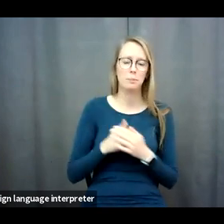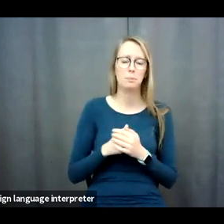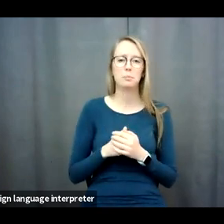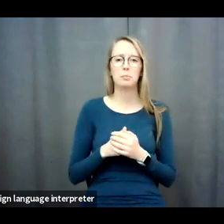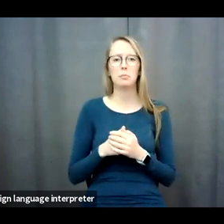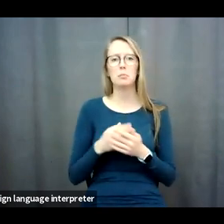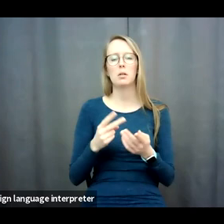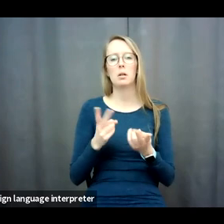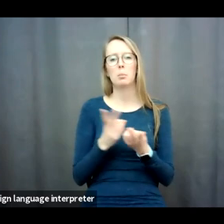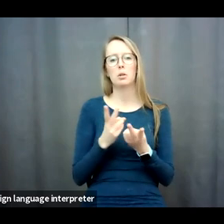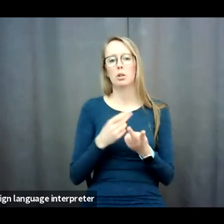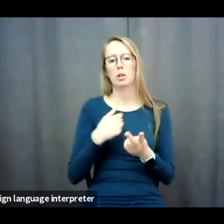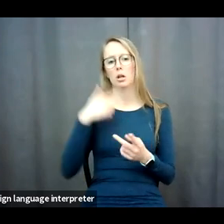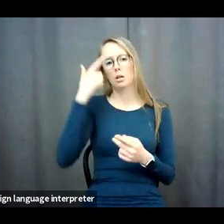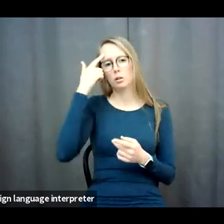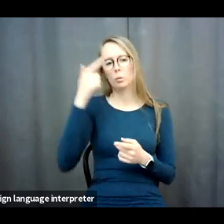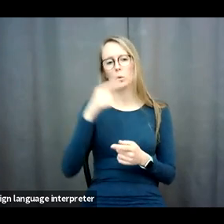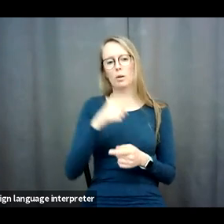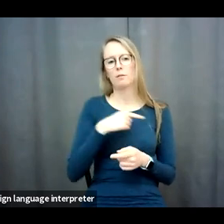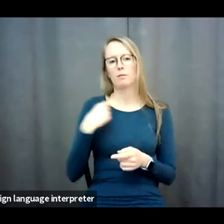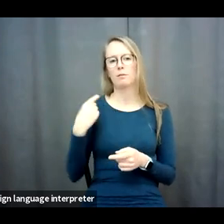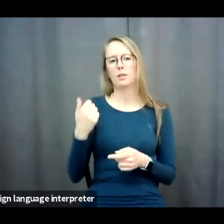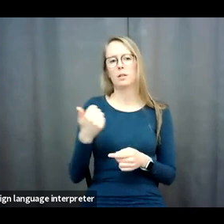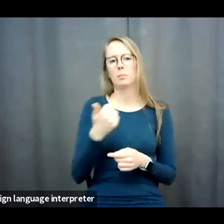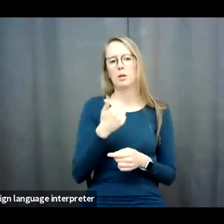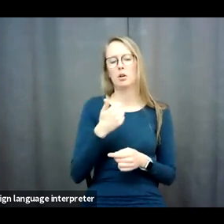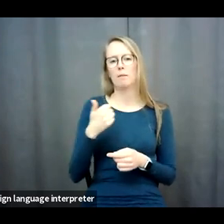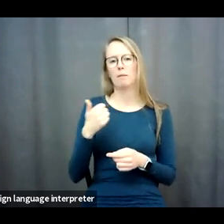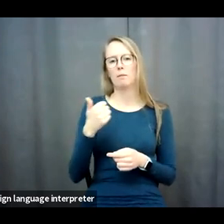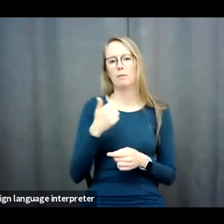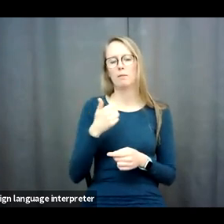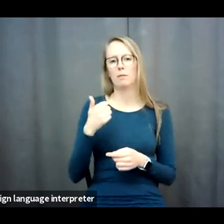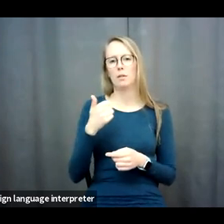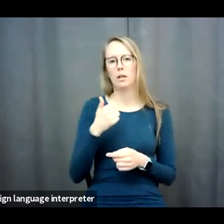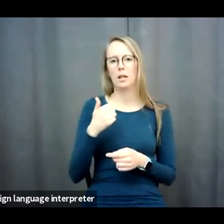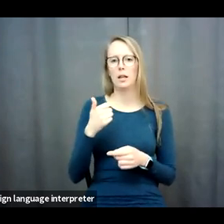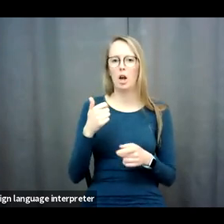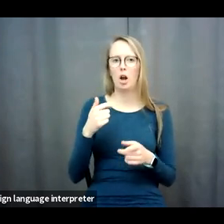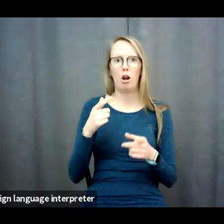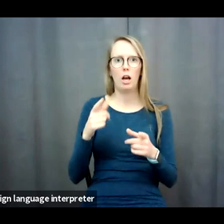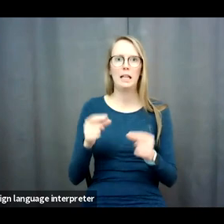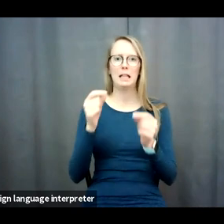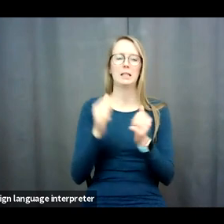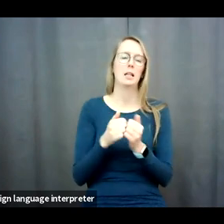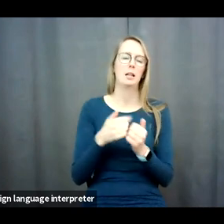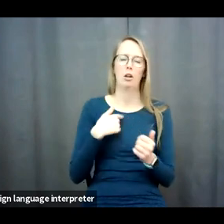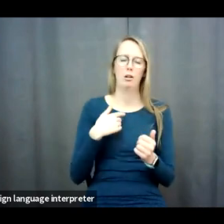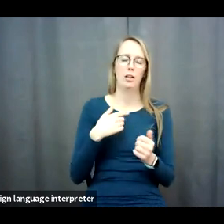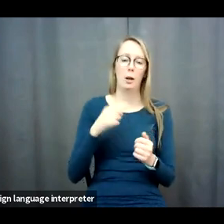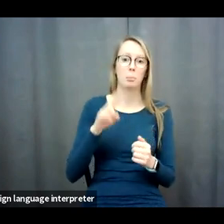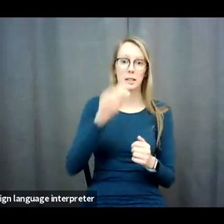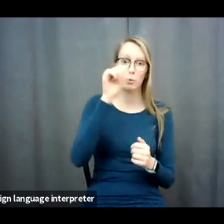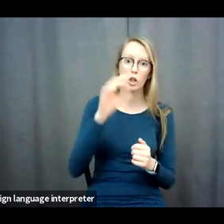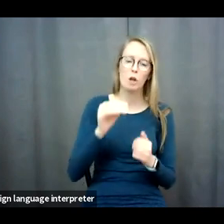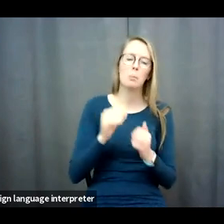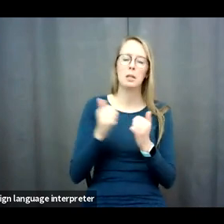think we need to kind of move on from, find a way at least. It's not easy, but so